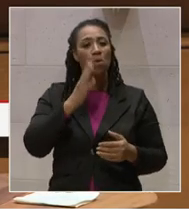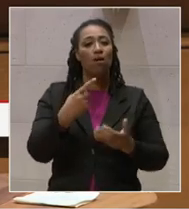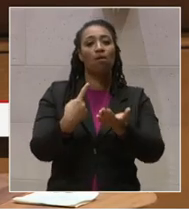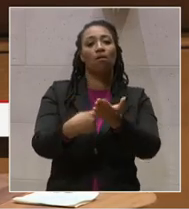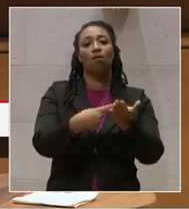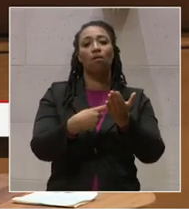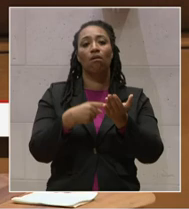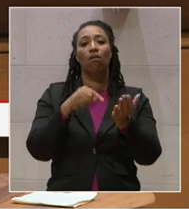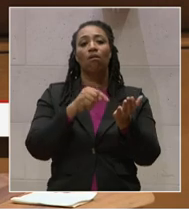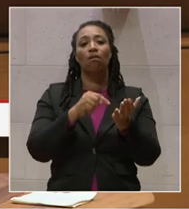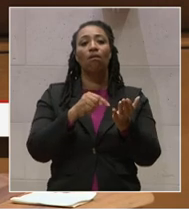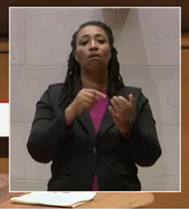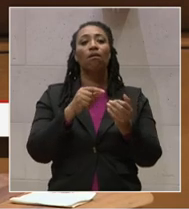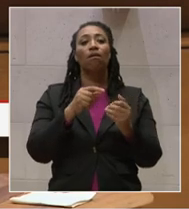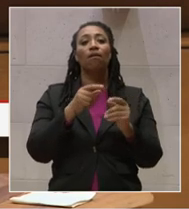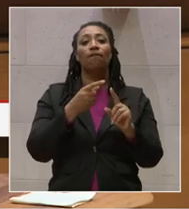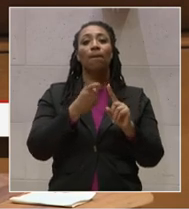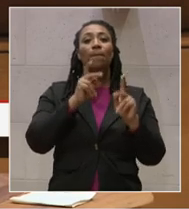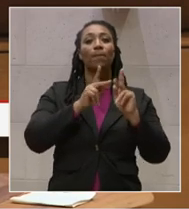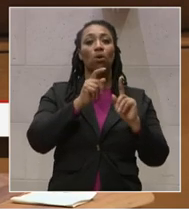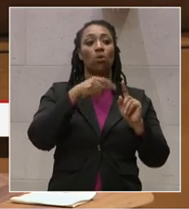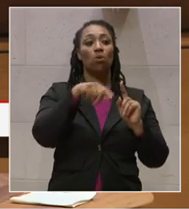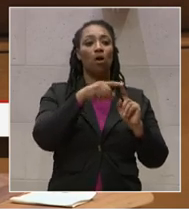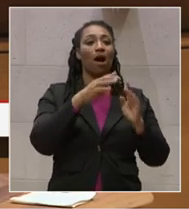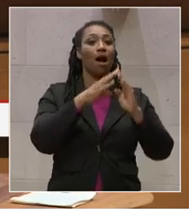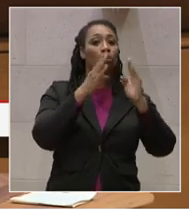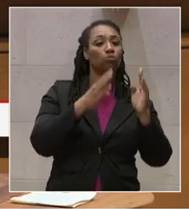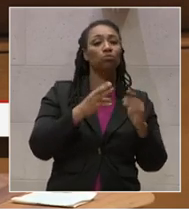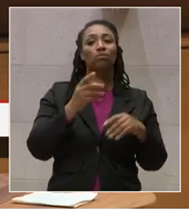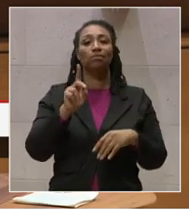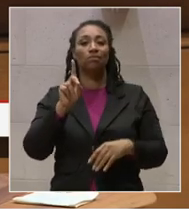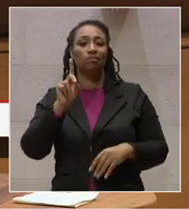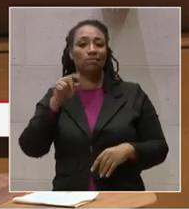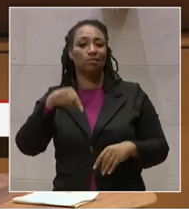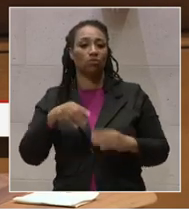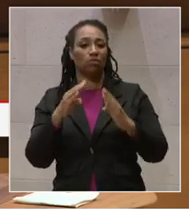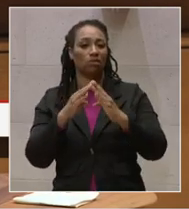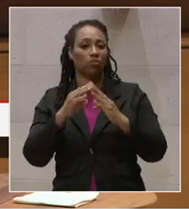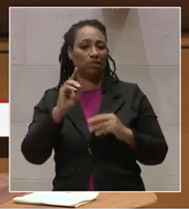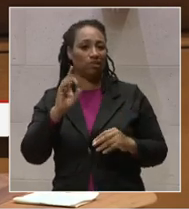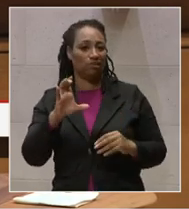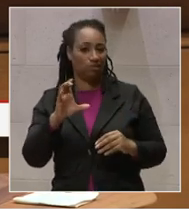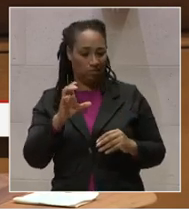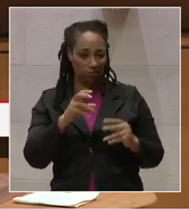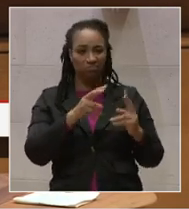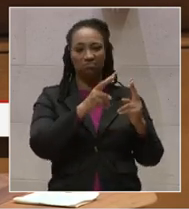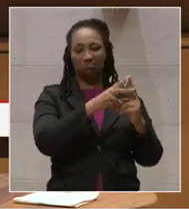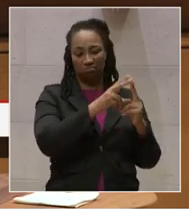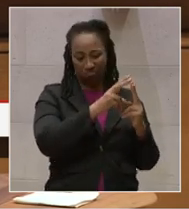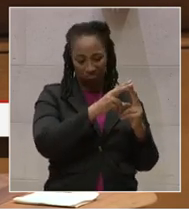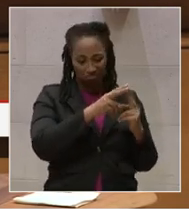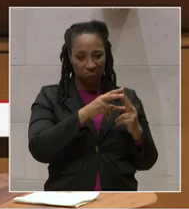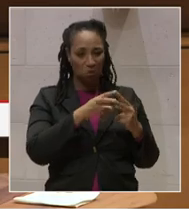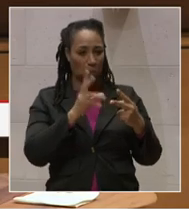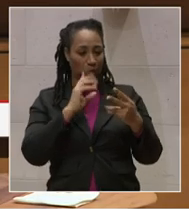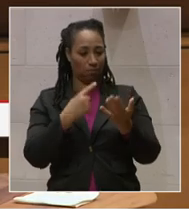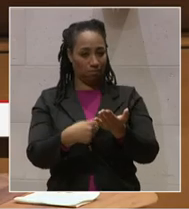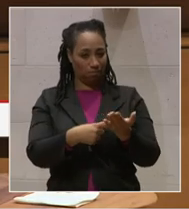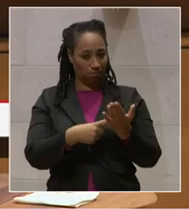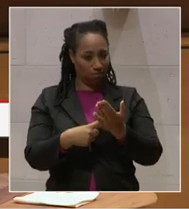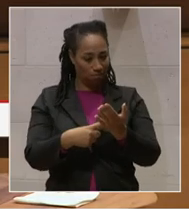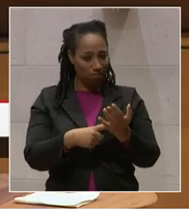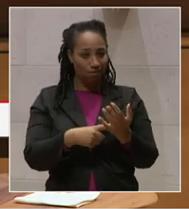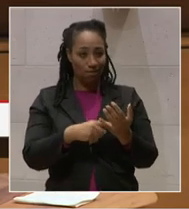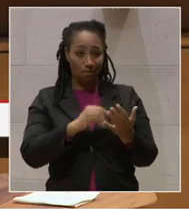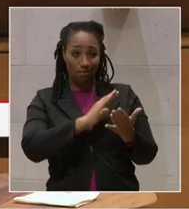it. And as many large cities with concentrated commercial business districts are experiencing